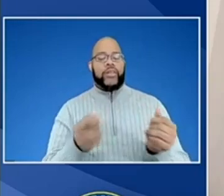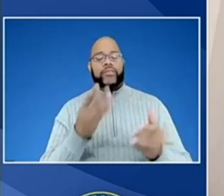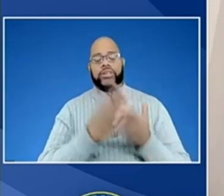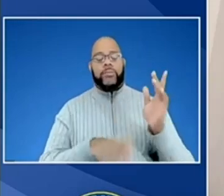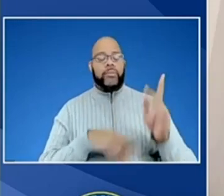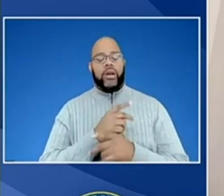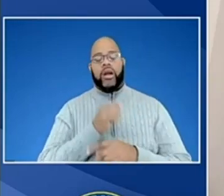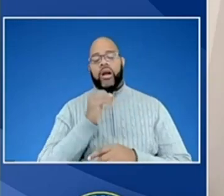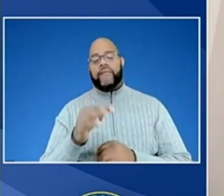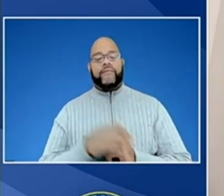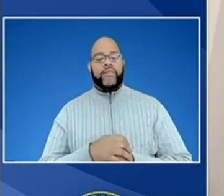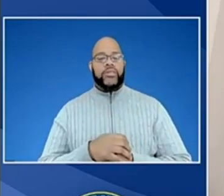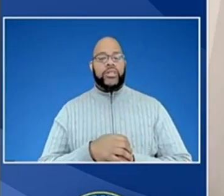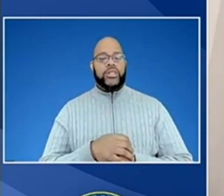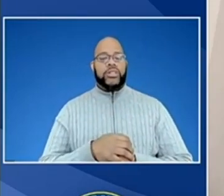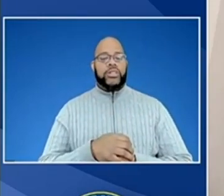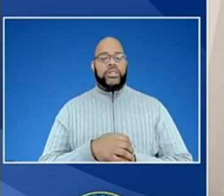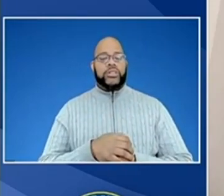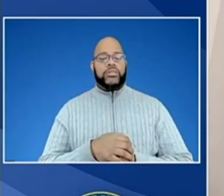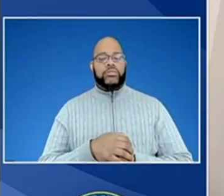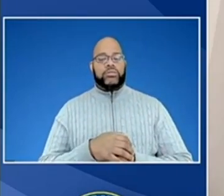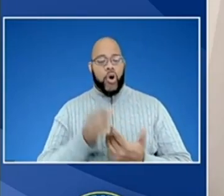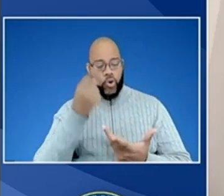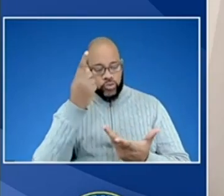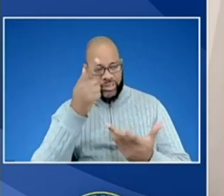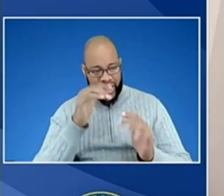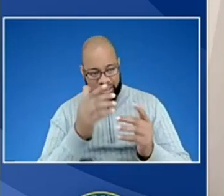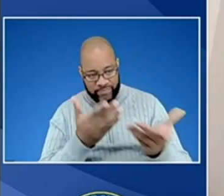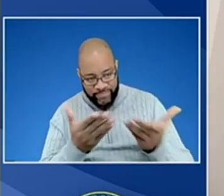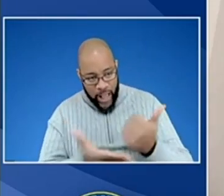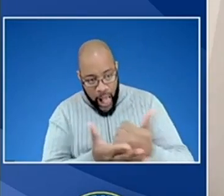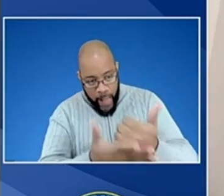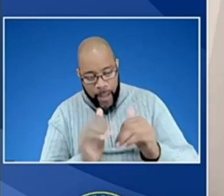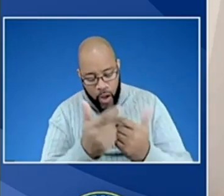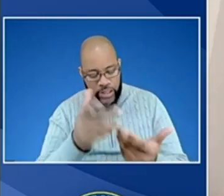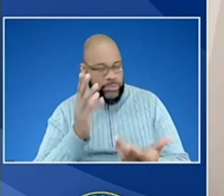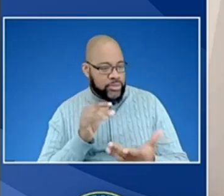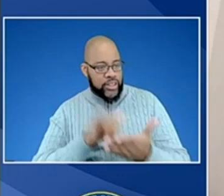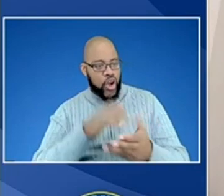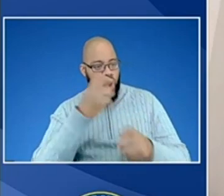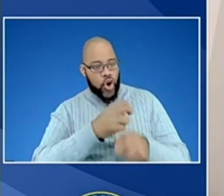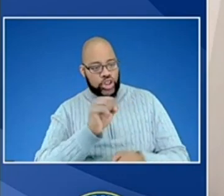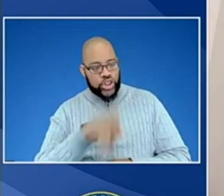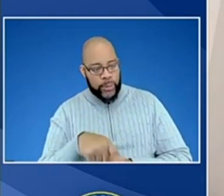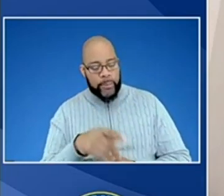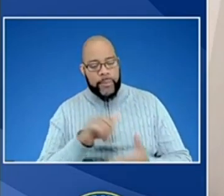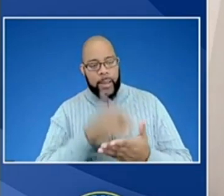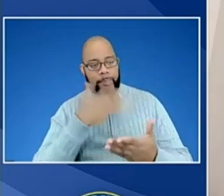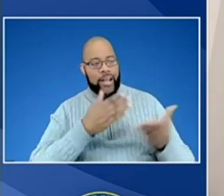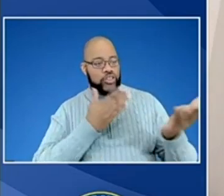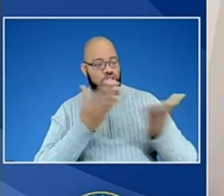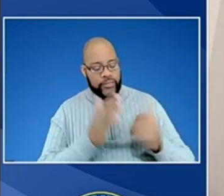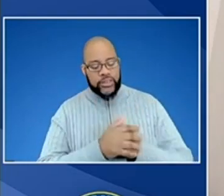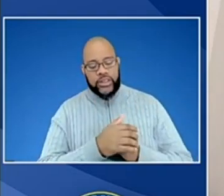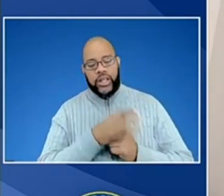of regard for how, again, they're experiencing the hardship of bad servicing